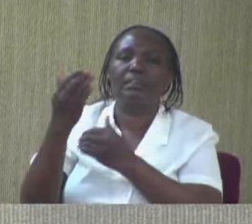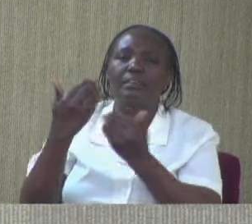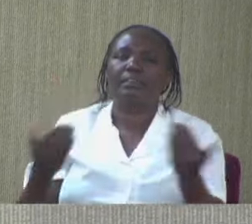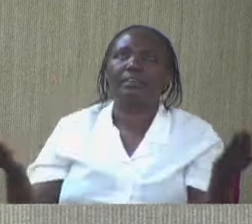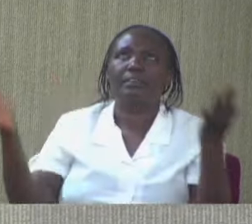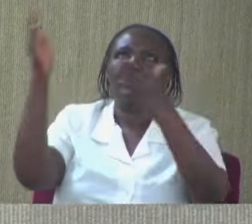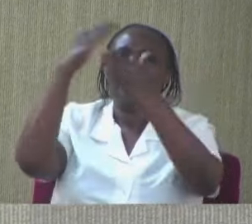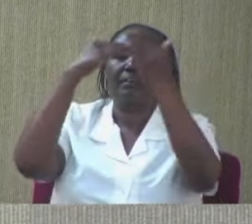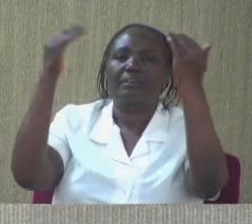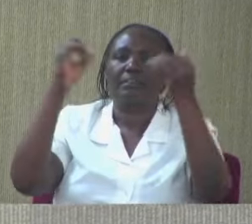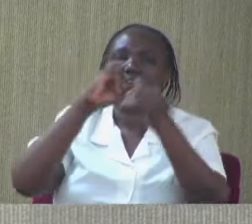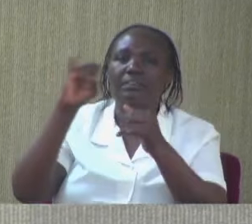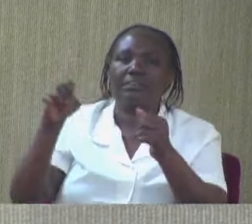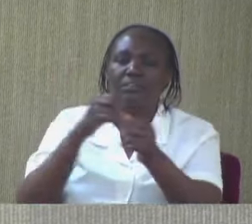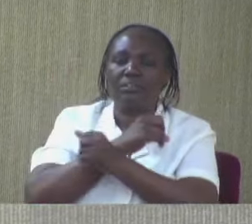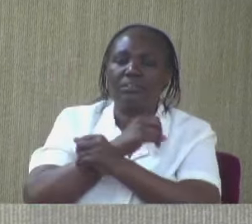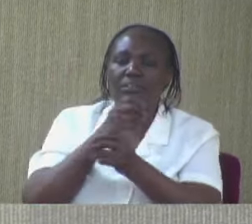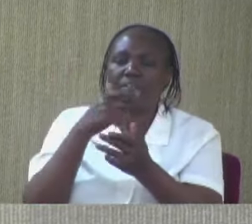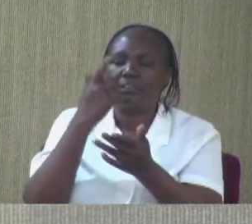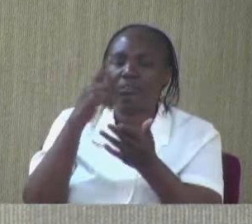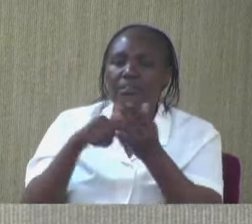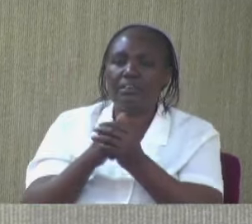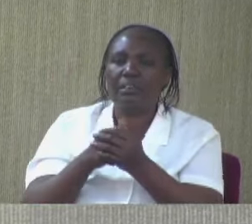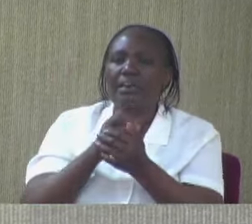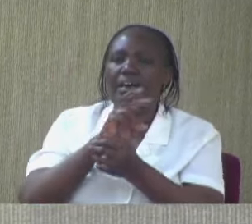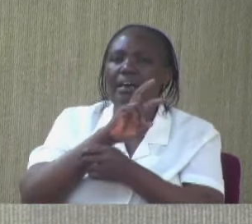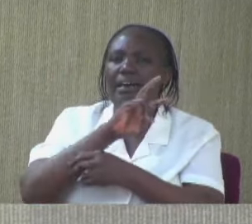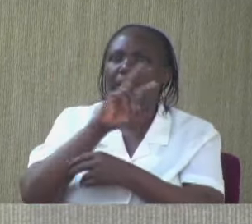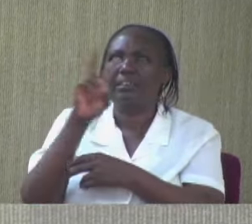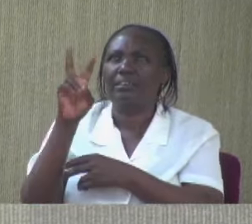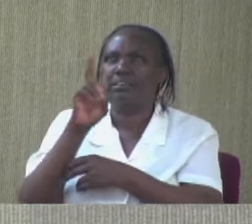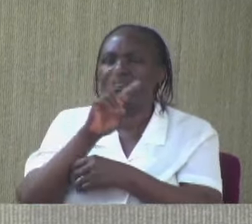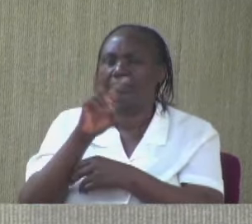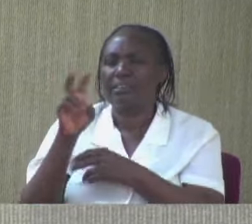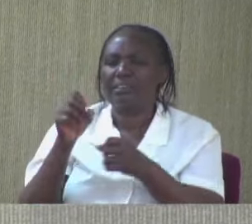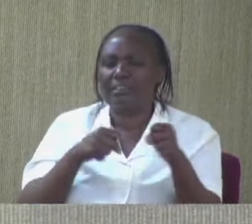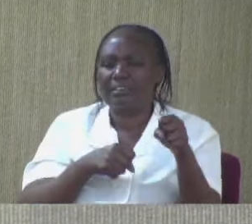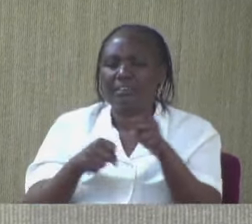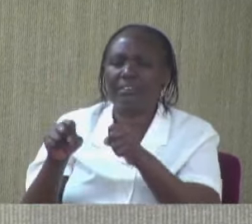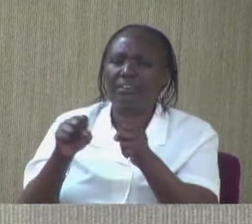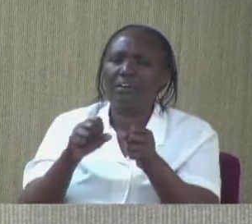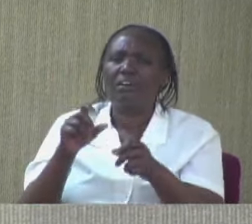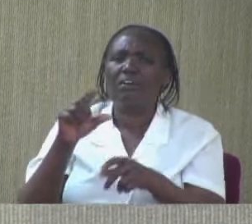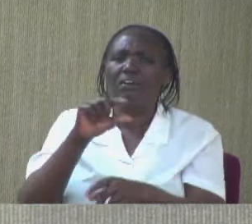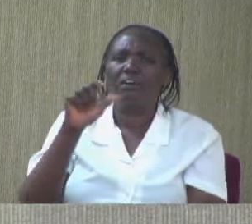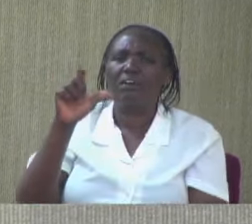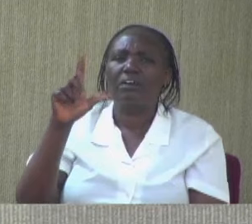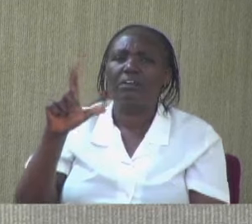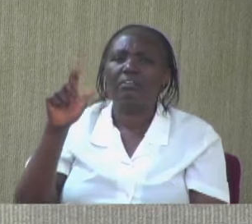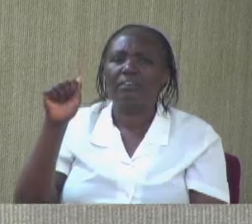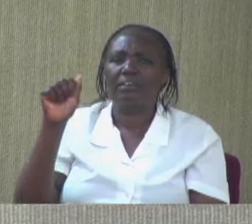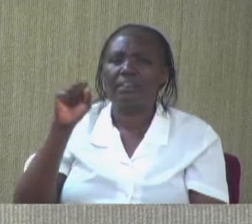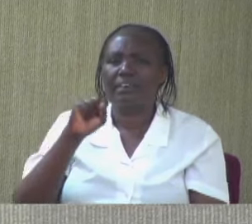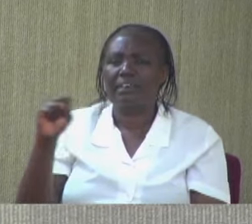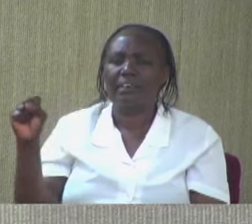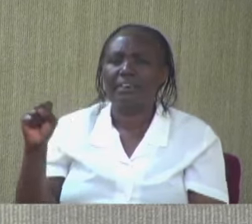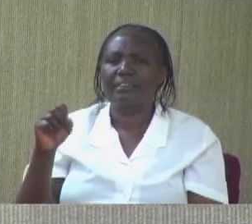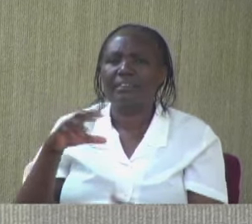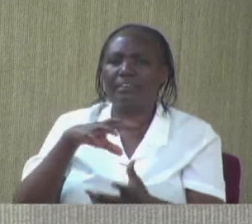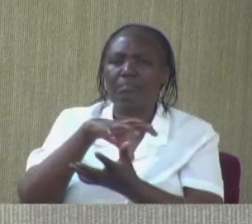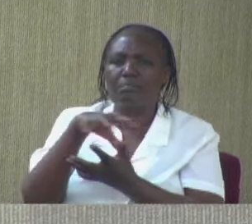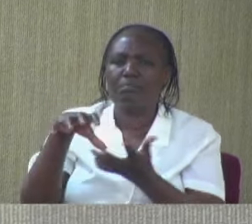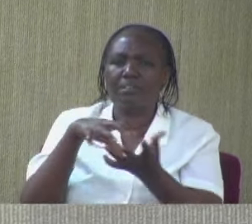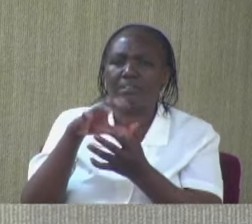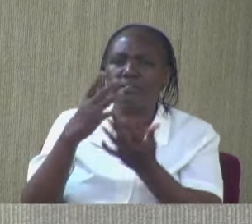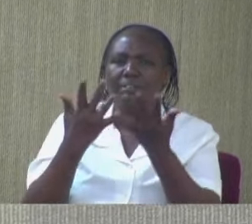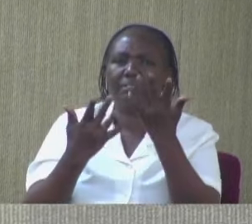John will be saying, "I saw, as it were, a sea of glass mingled with fire," struggling to describe the things of